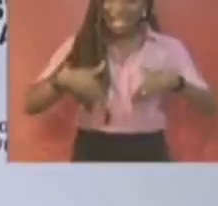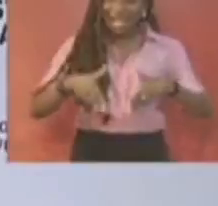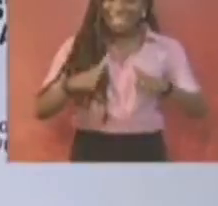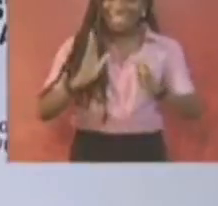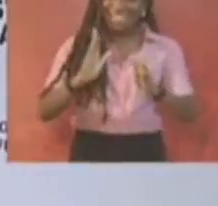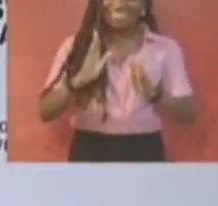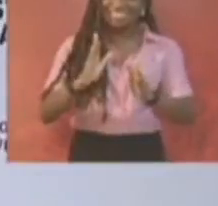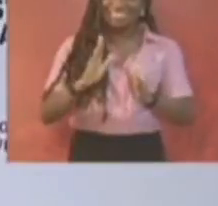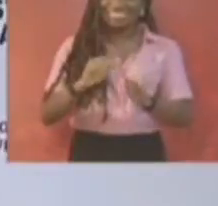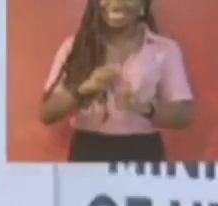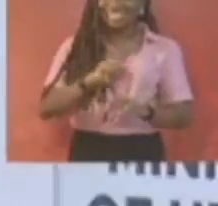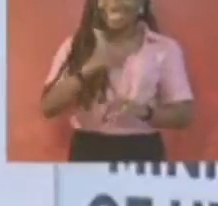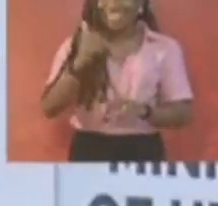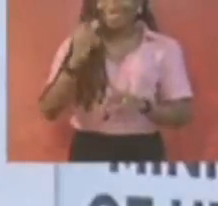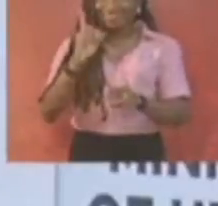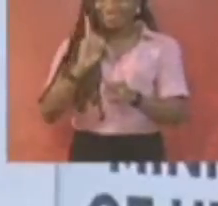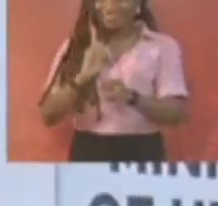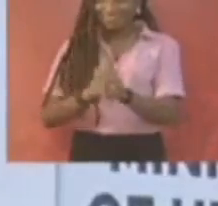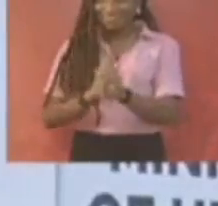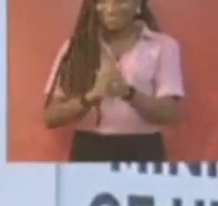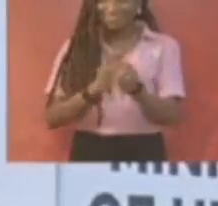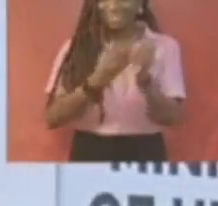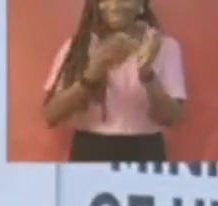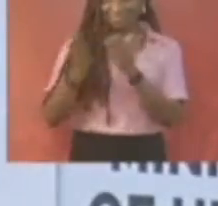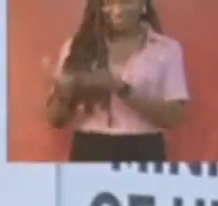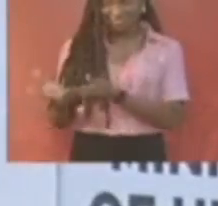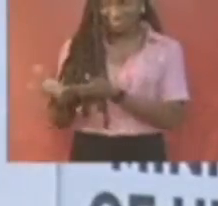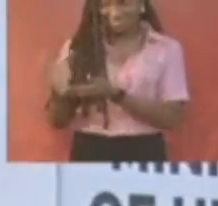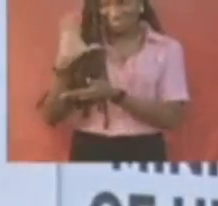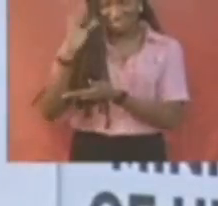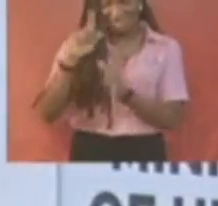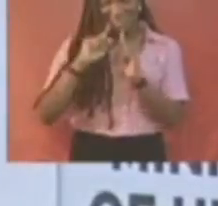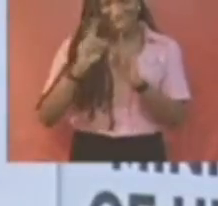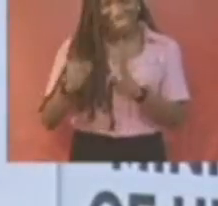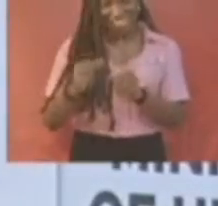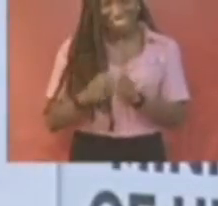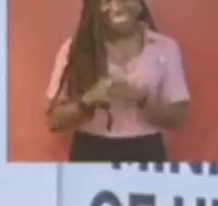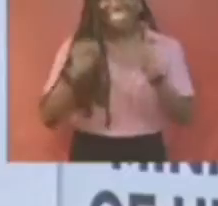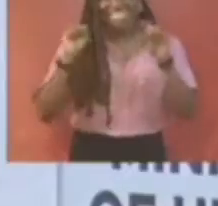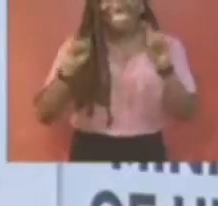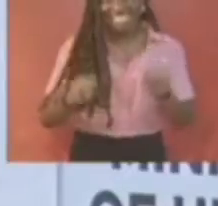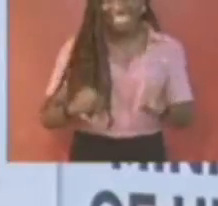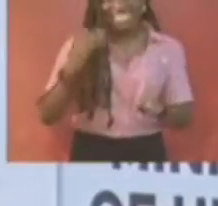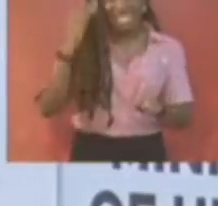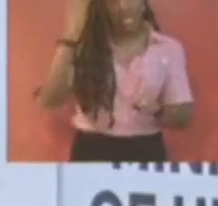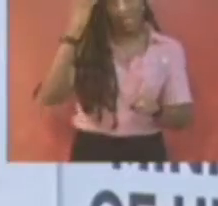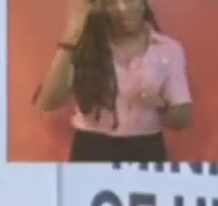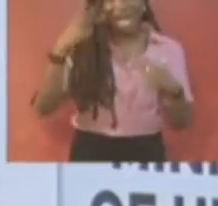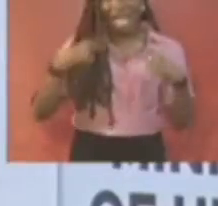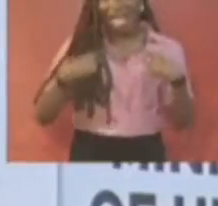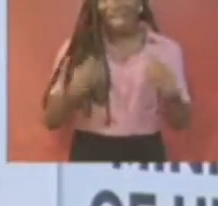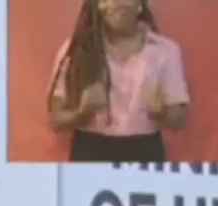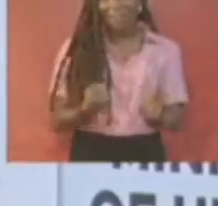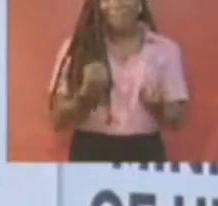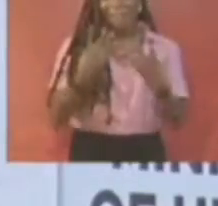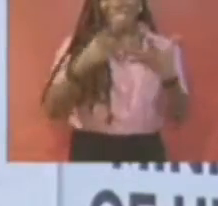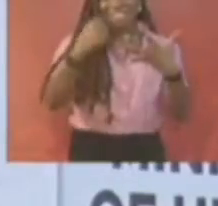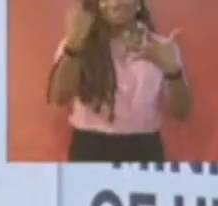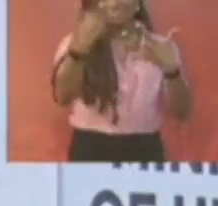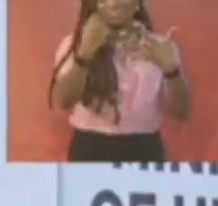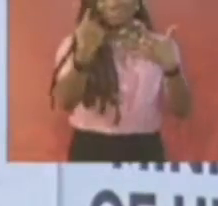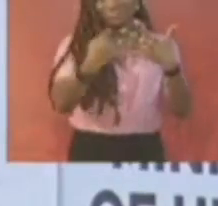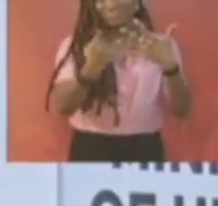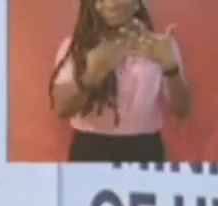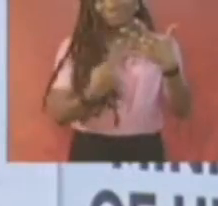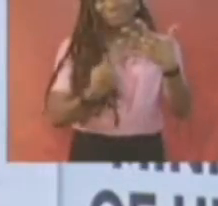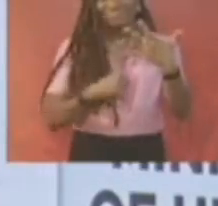questions. At this time, yes, we are aware that there are a number of stressors, and that's why we keep doing this from time